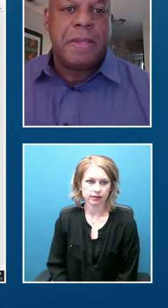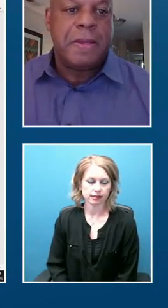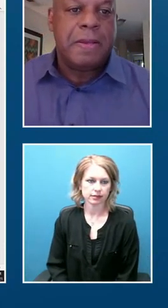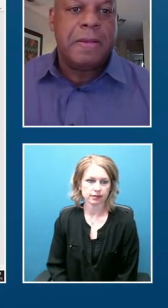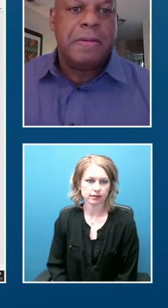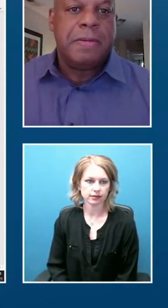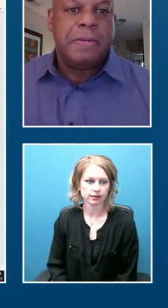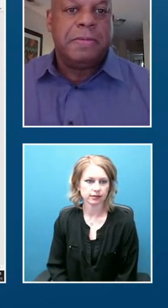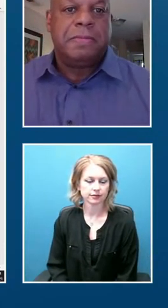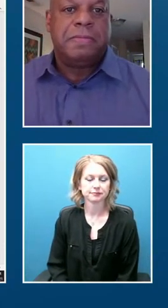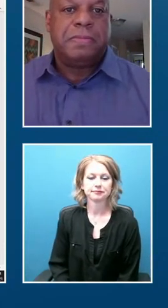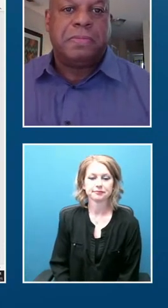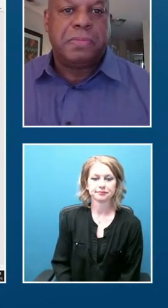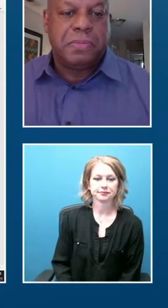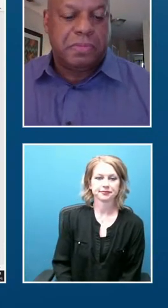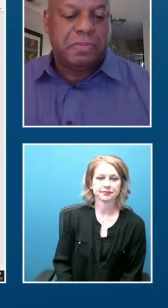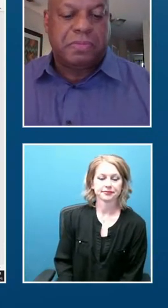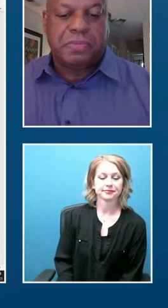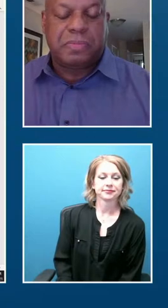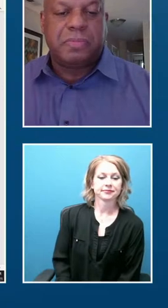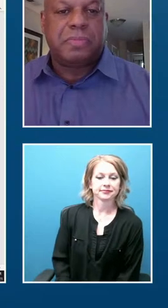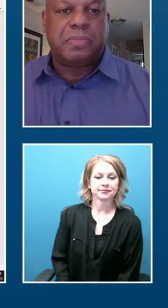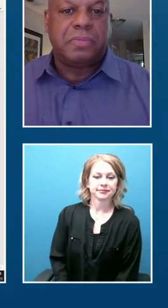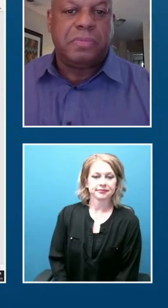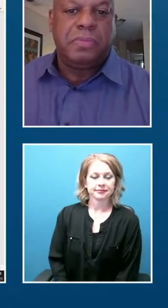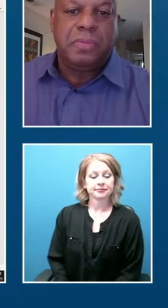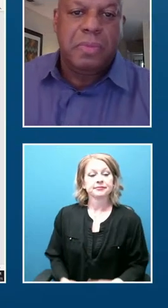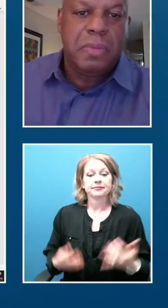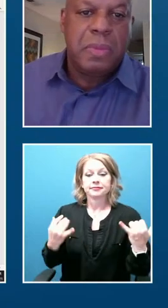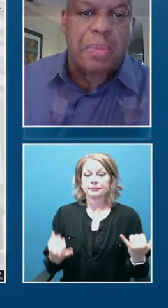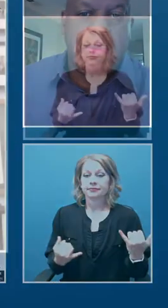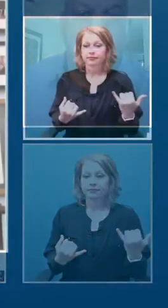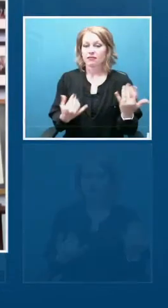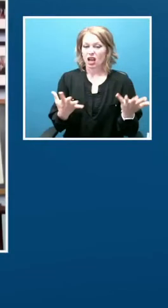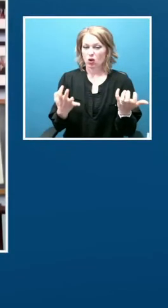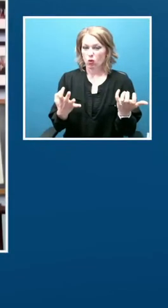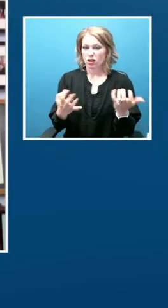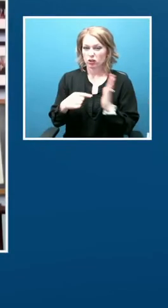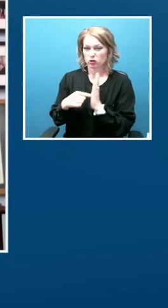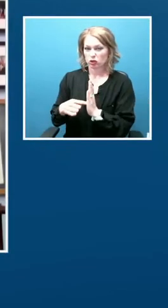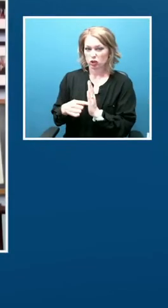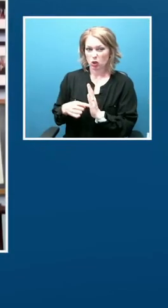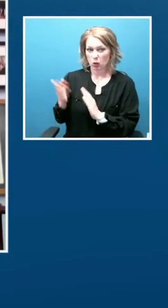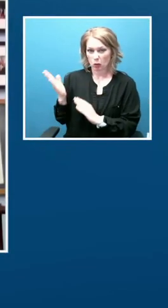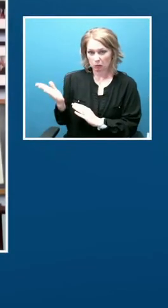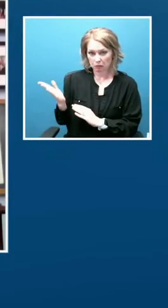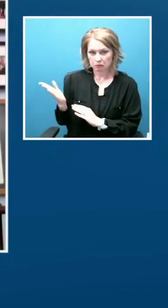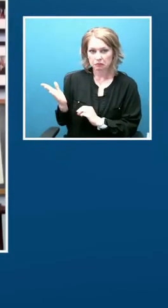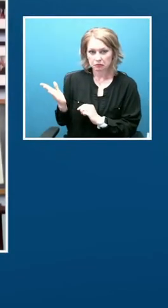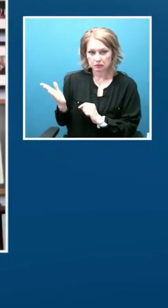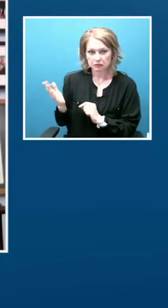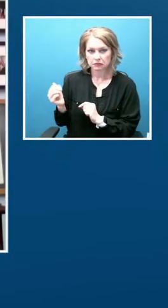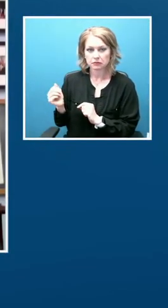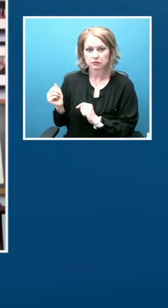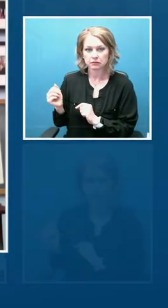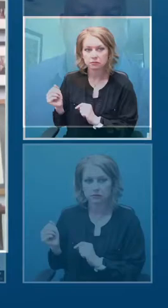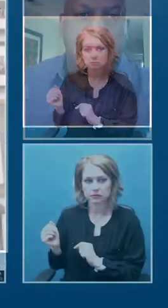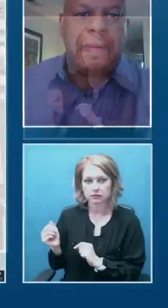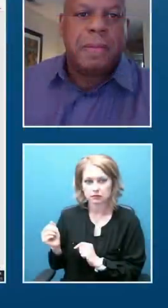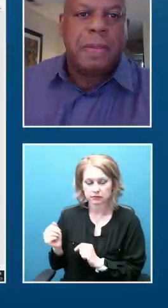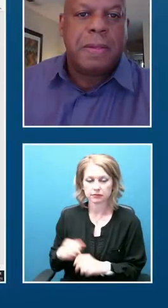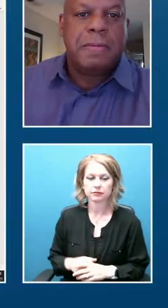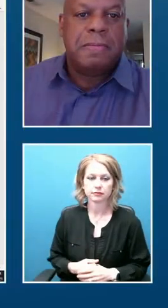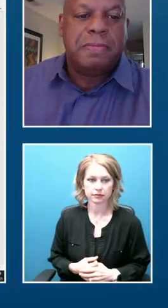the resolution is on your screen. At this time, first of all, Mr.